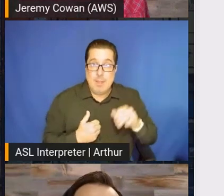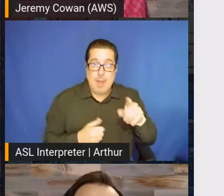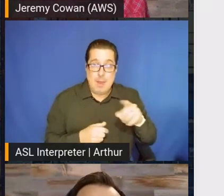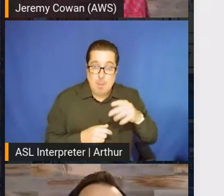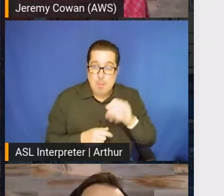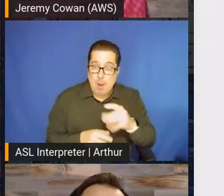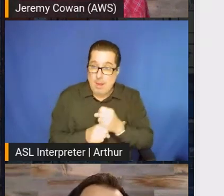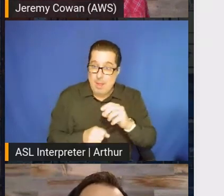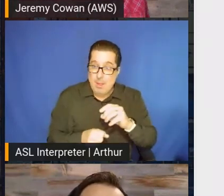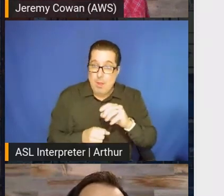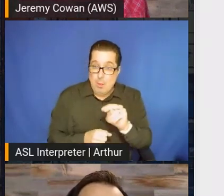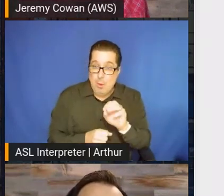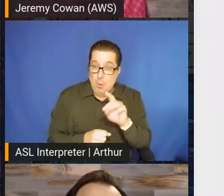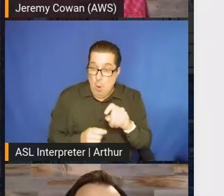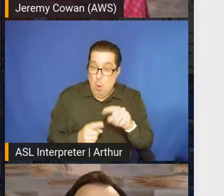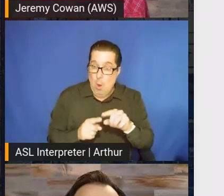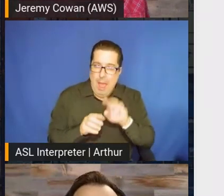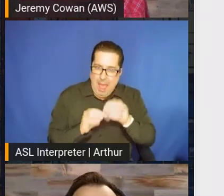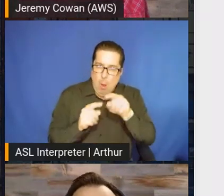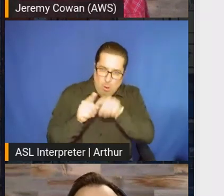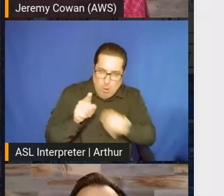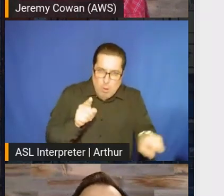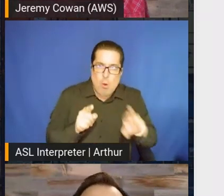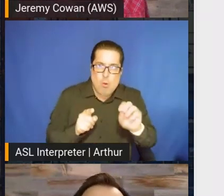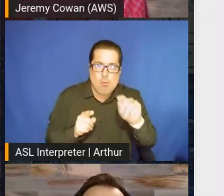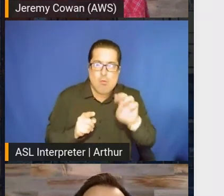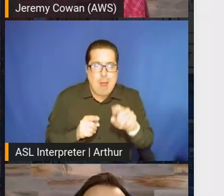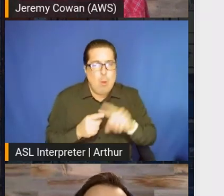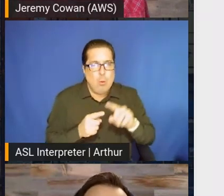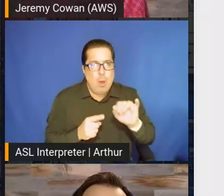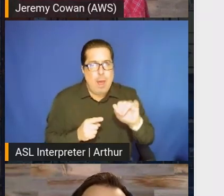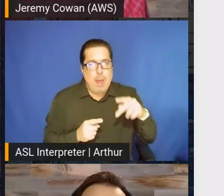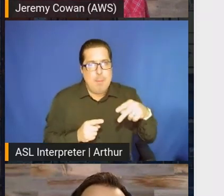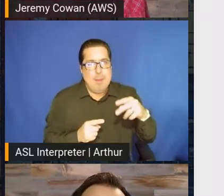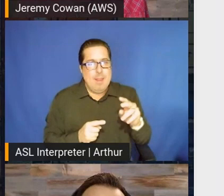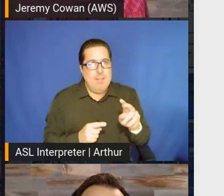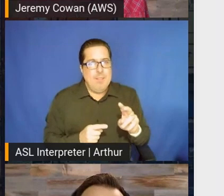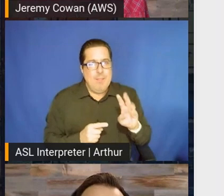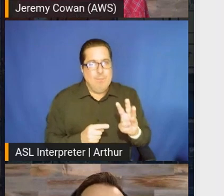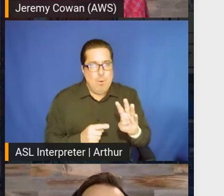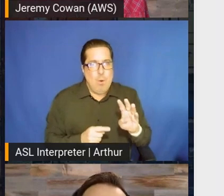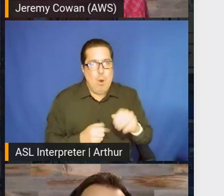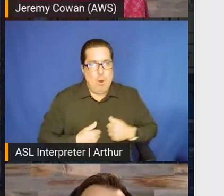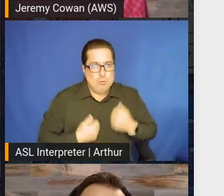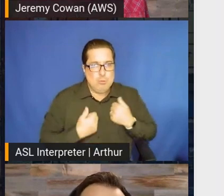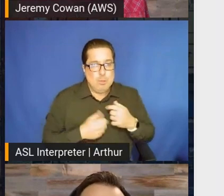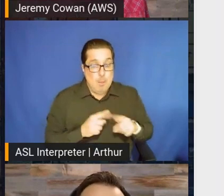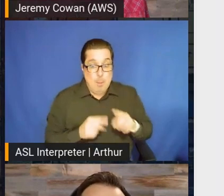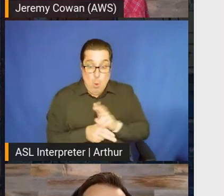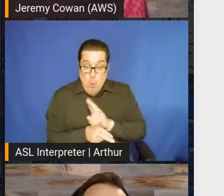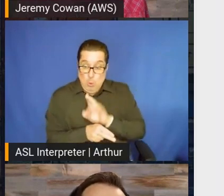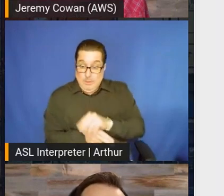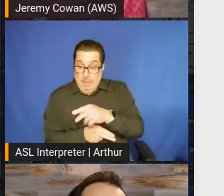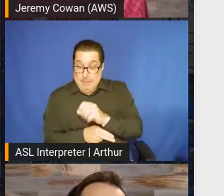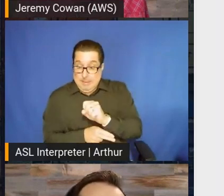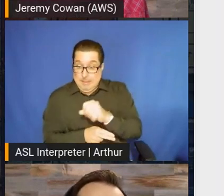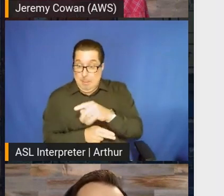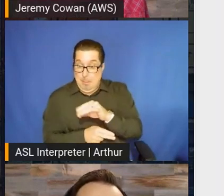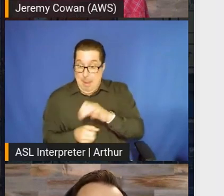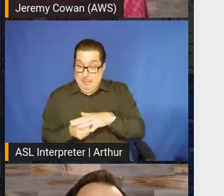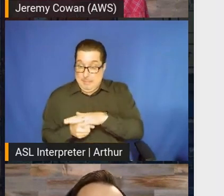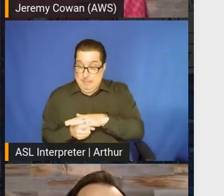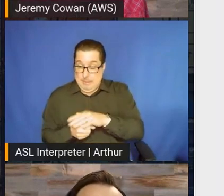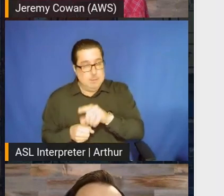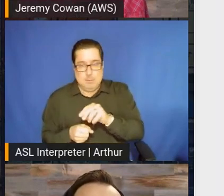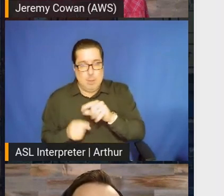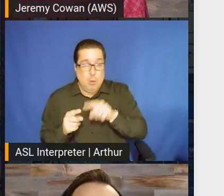how we can still route to IPv4 addresses, but you're not using an IPv4 space from the VPC and running into those